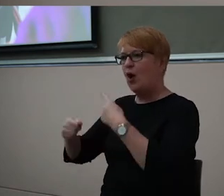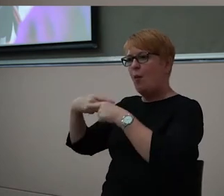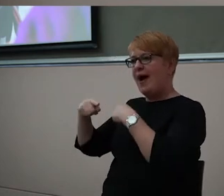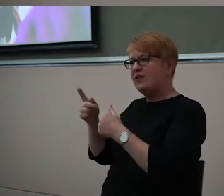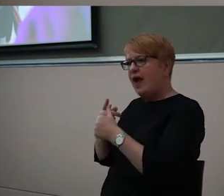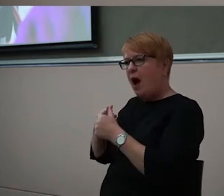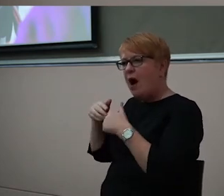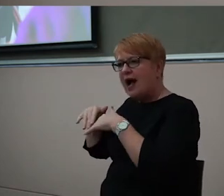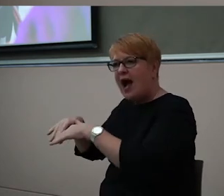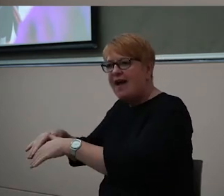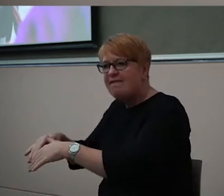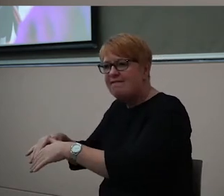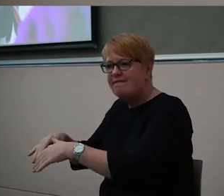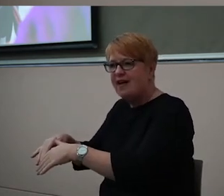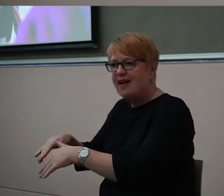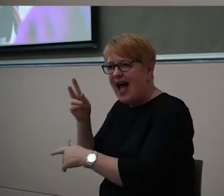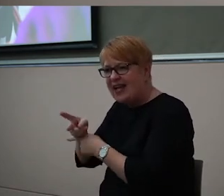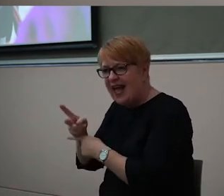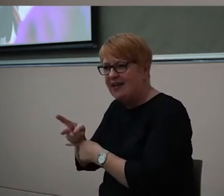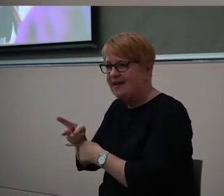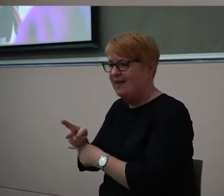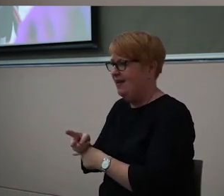that work. So I'm looking to superstars over here.